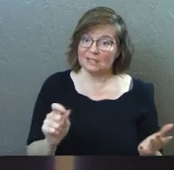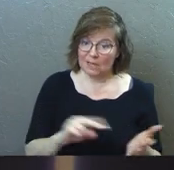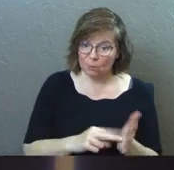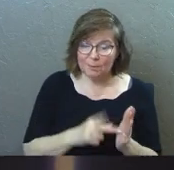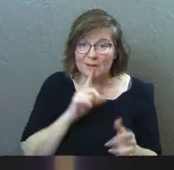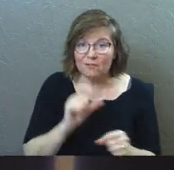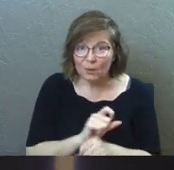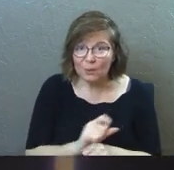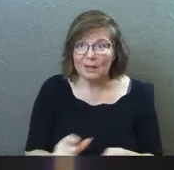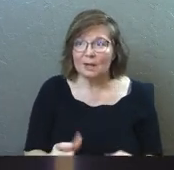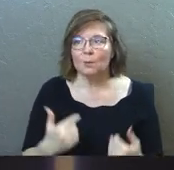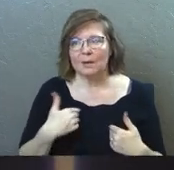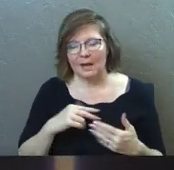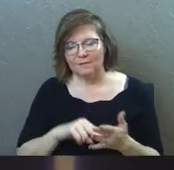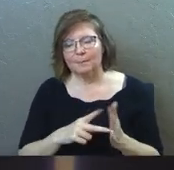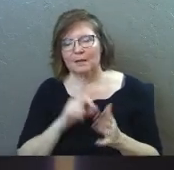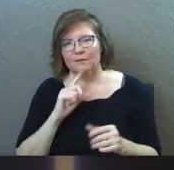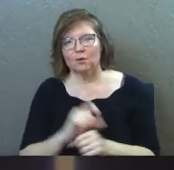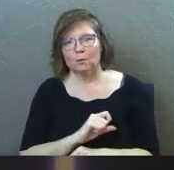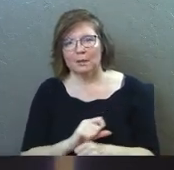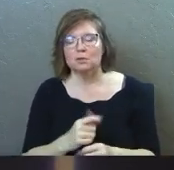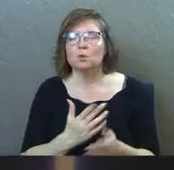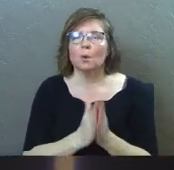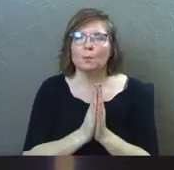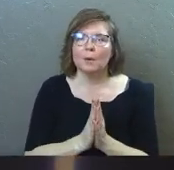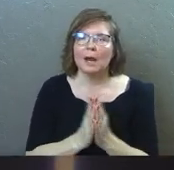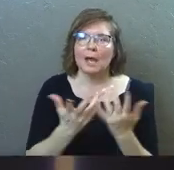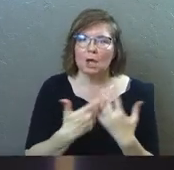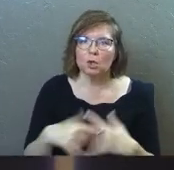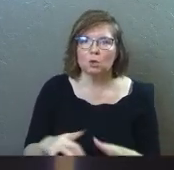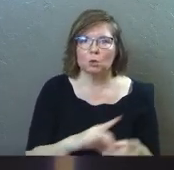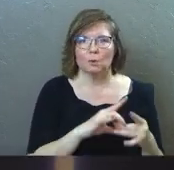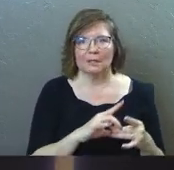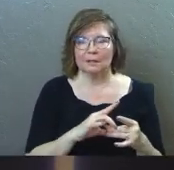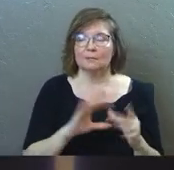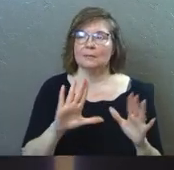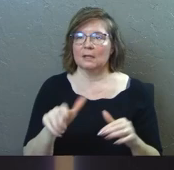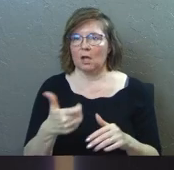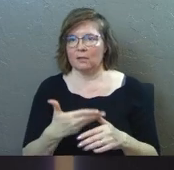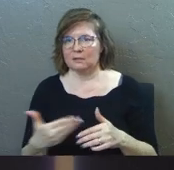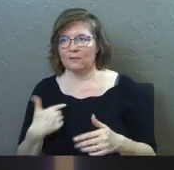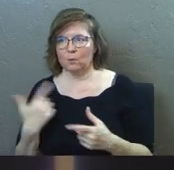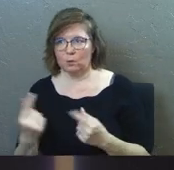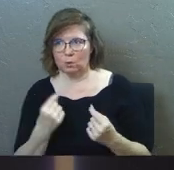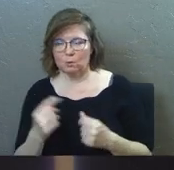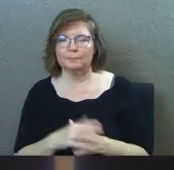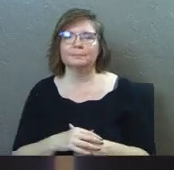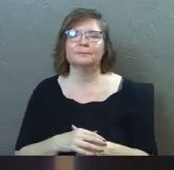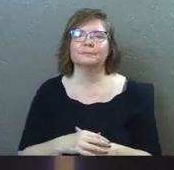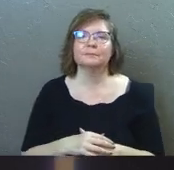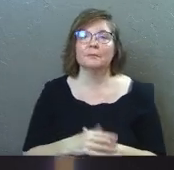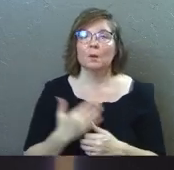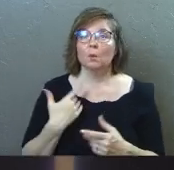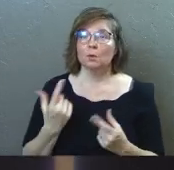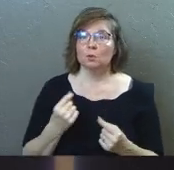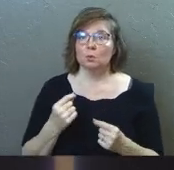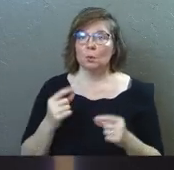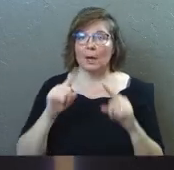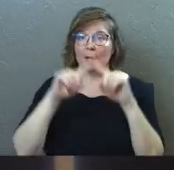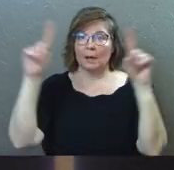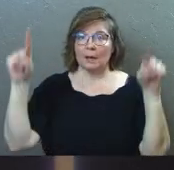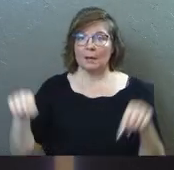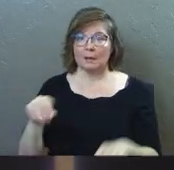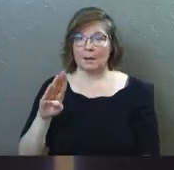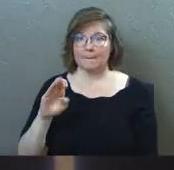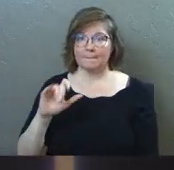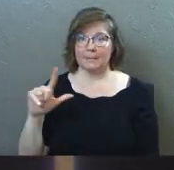it for real? We got to mean it for real. So pray unity and do unity. Here's the other stuff that we're going to do. We're going to do a billboard.